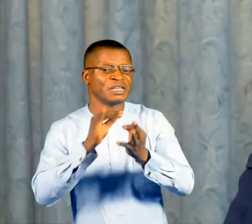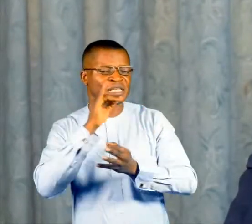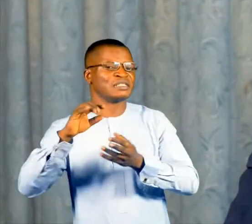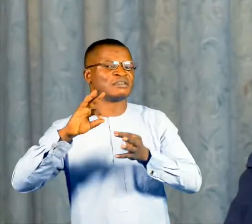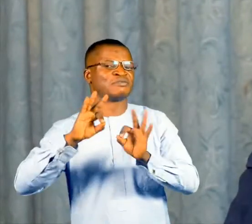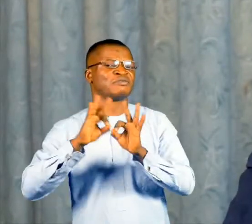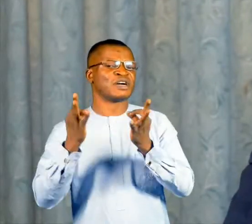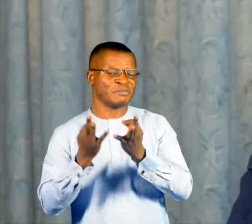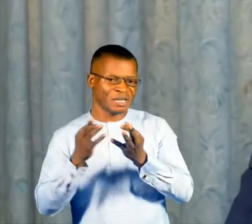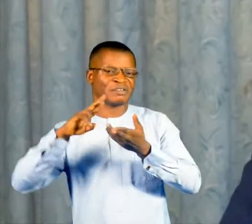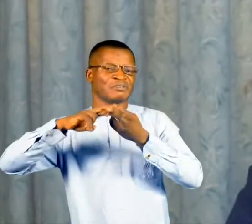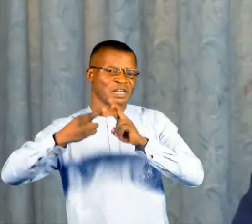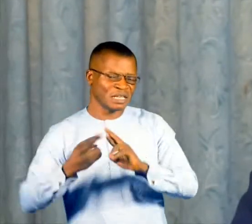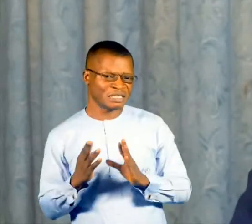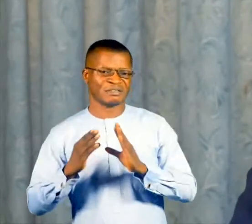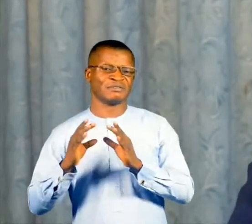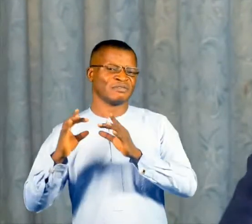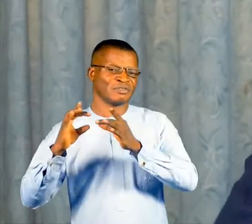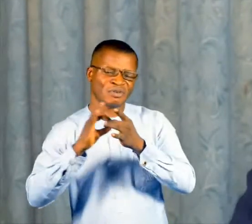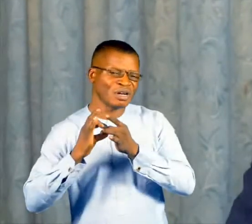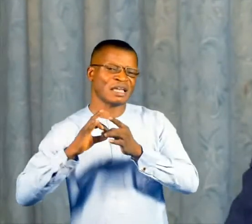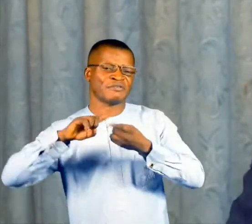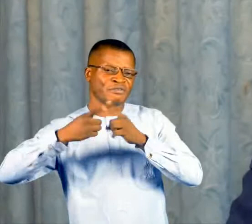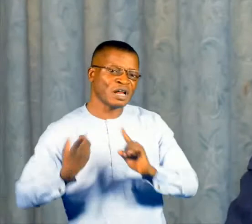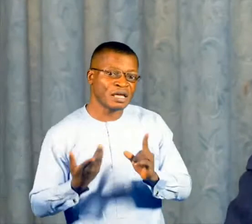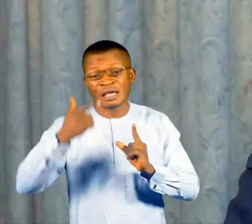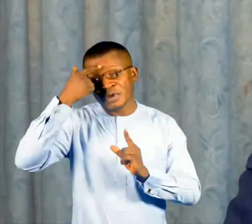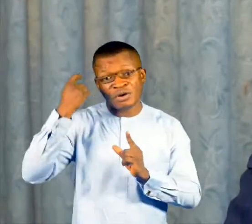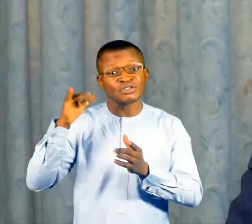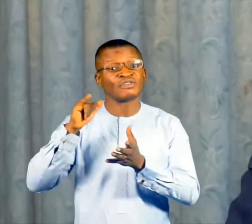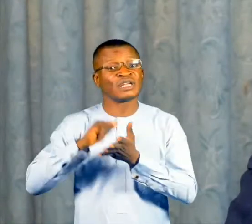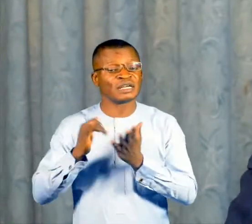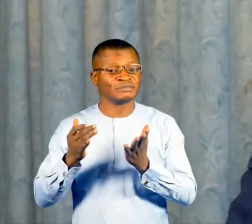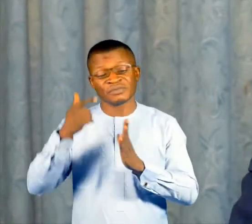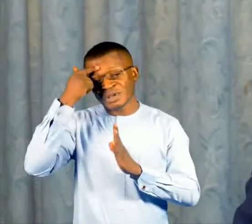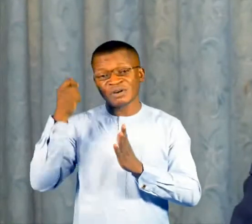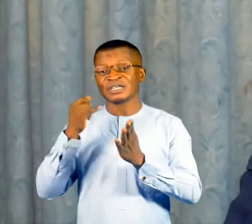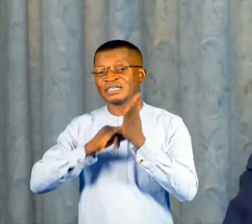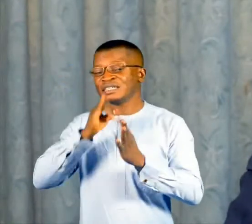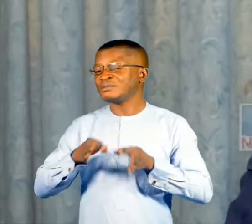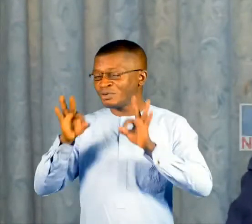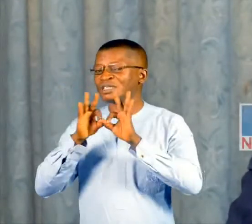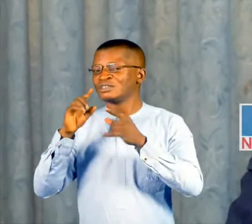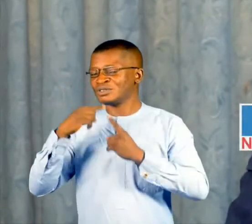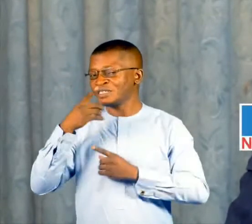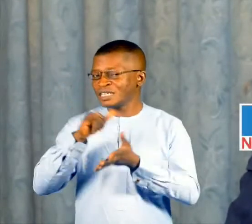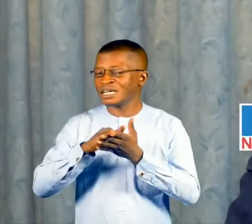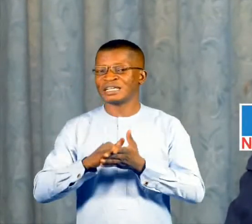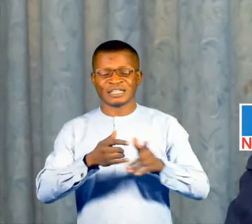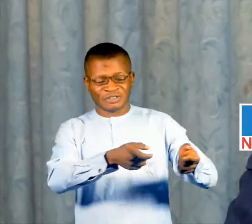family is a relative, is a close associate of this family, because it's important to say that